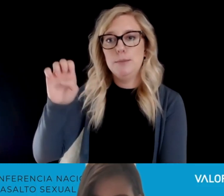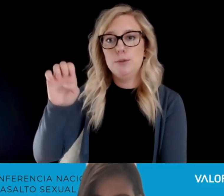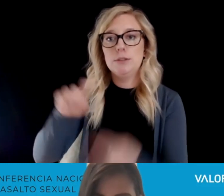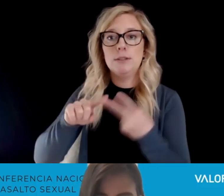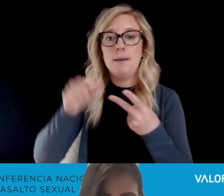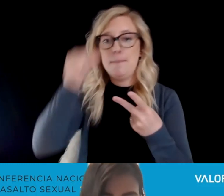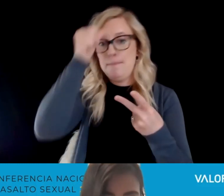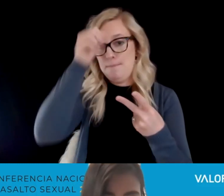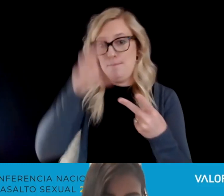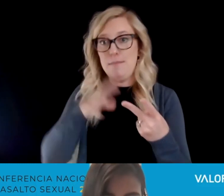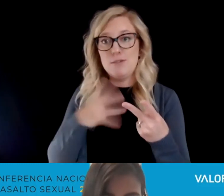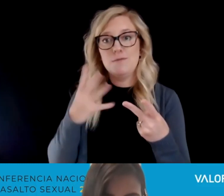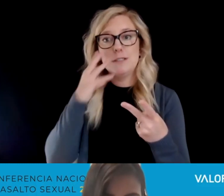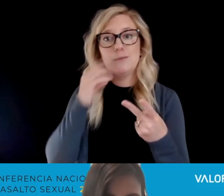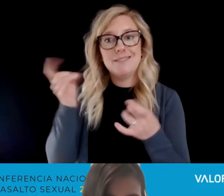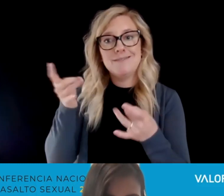in their lives as well.